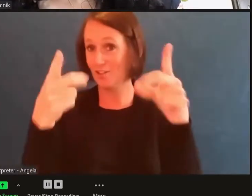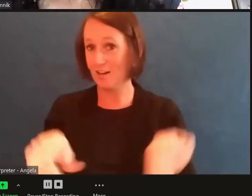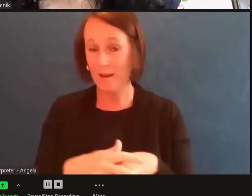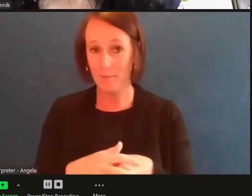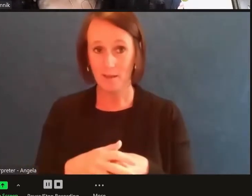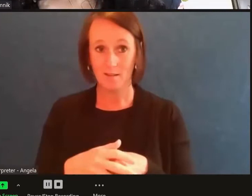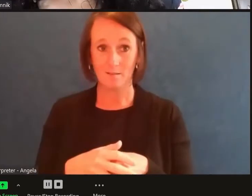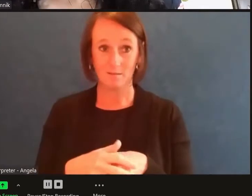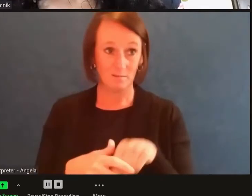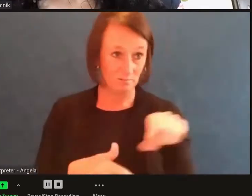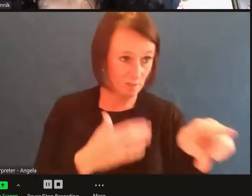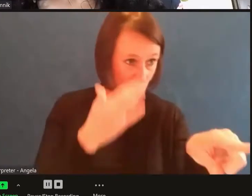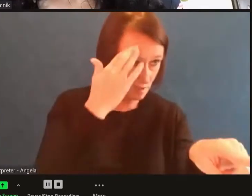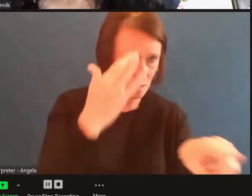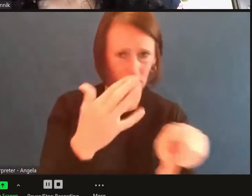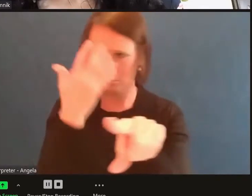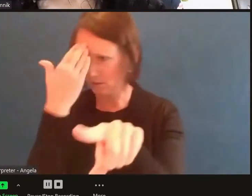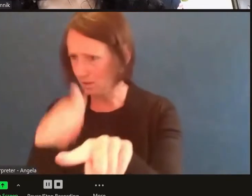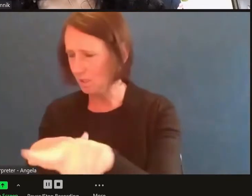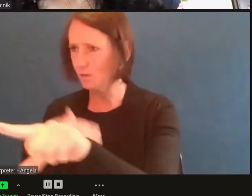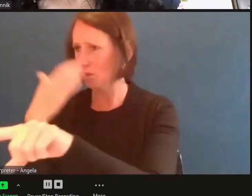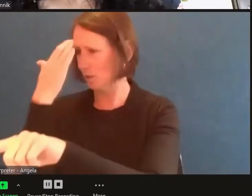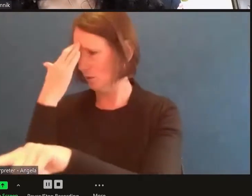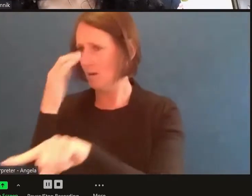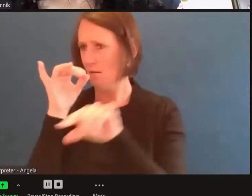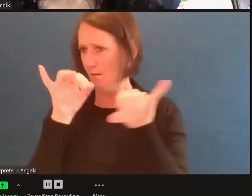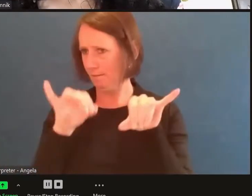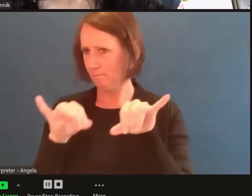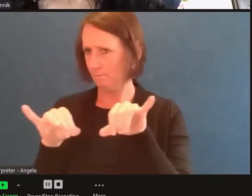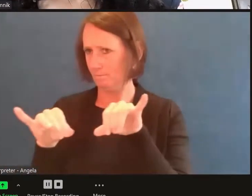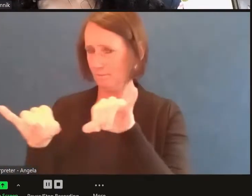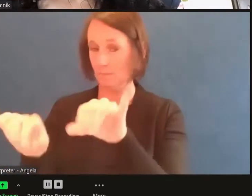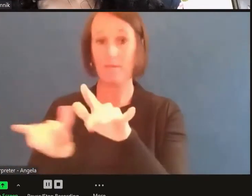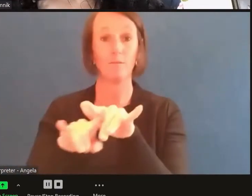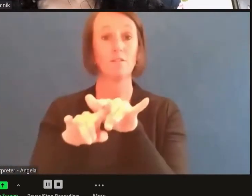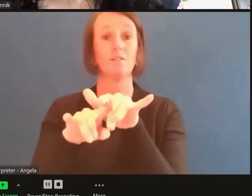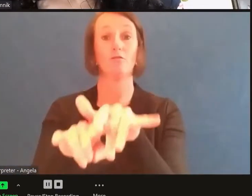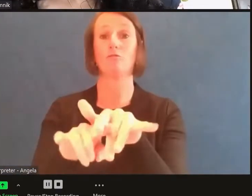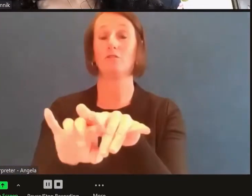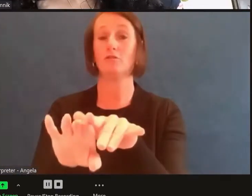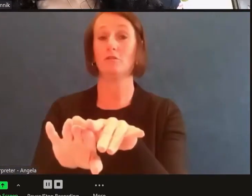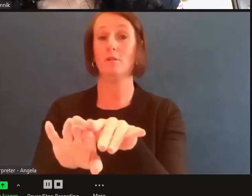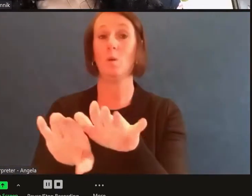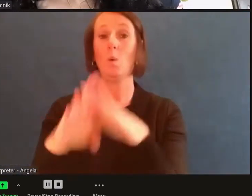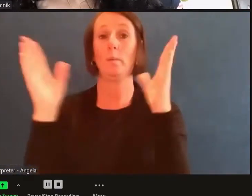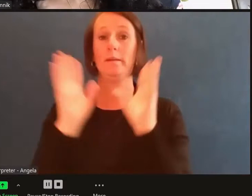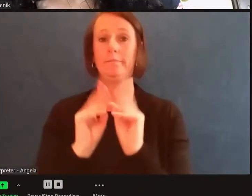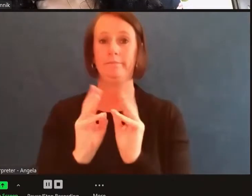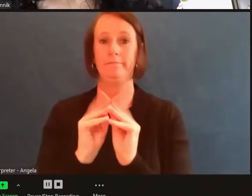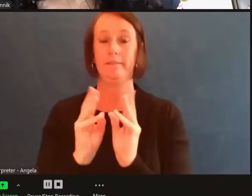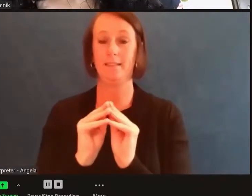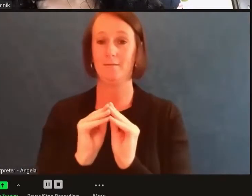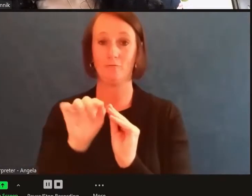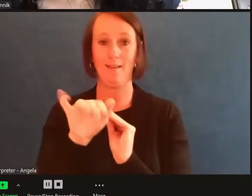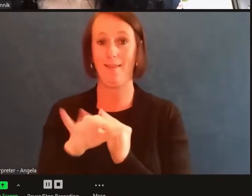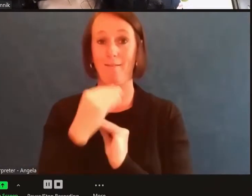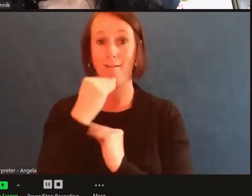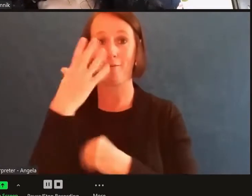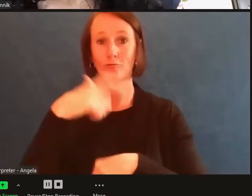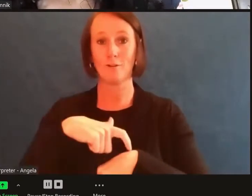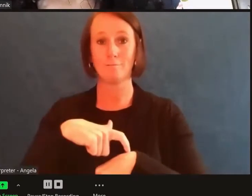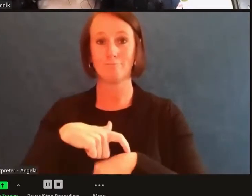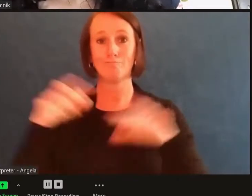group and not the other. And that was the original meeting for I Read Canadian. That's where it started, right there.